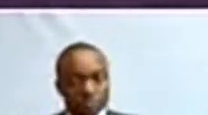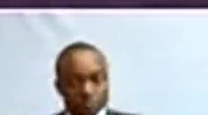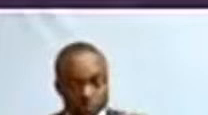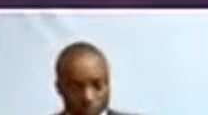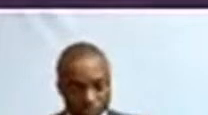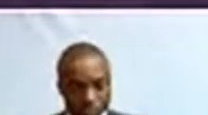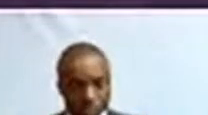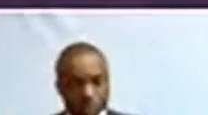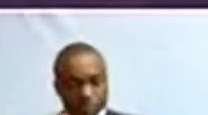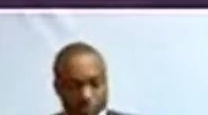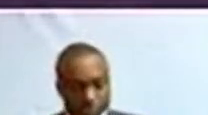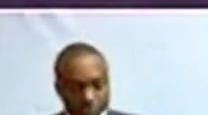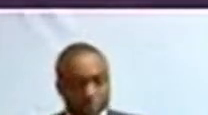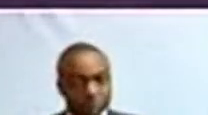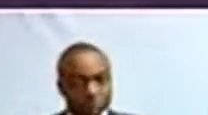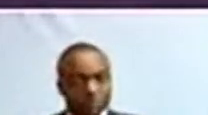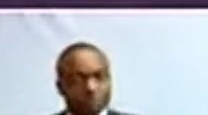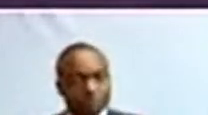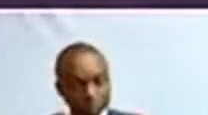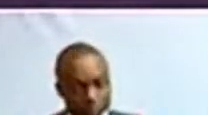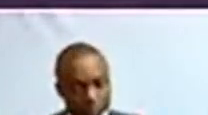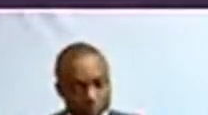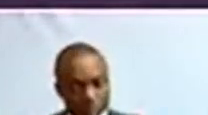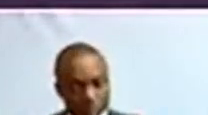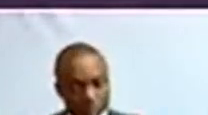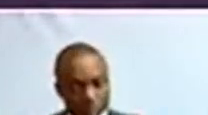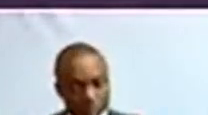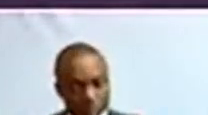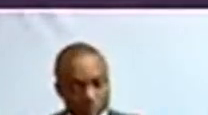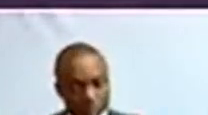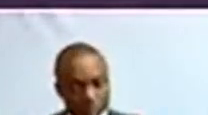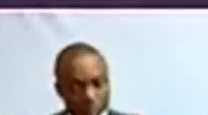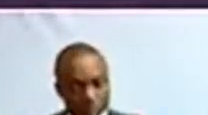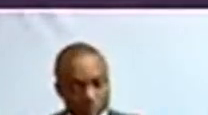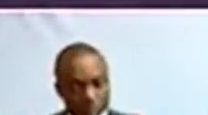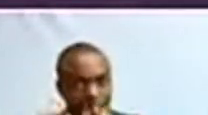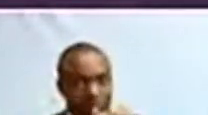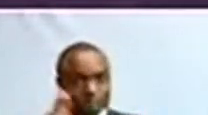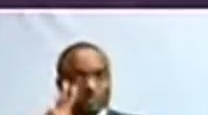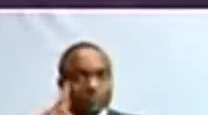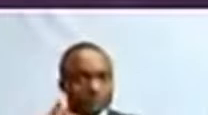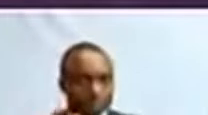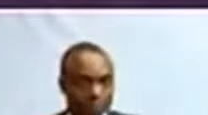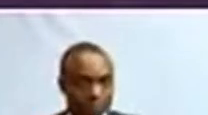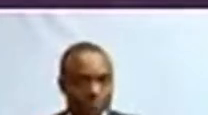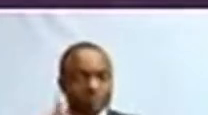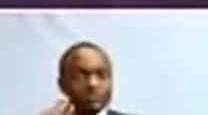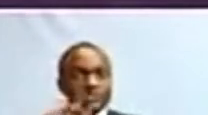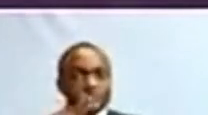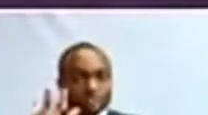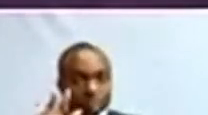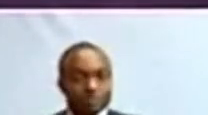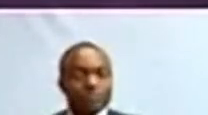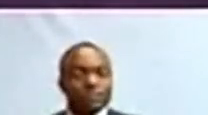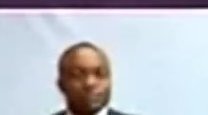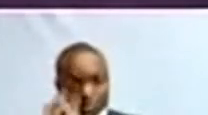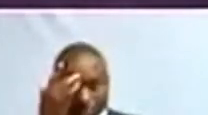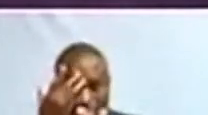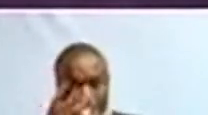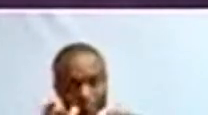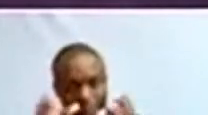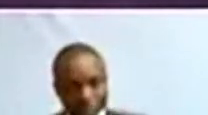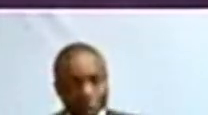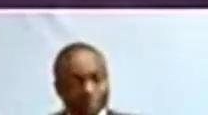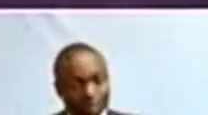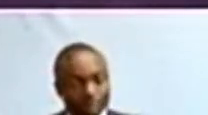audit of the accounts of local authorities for the financial year ended 31st December 2023. And so we expect the